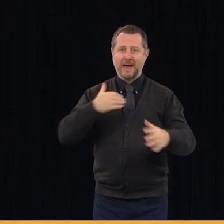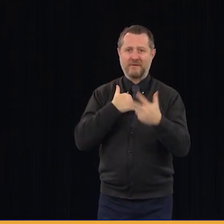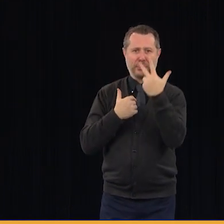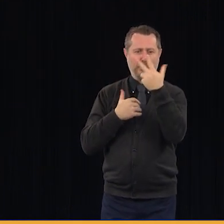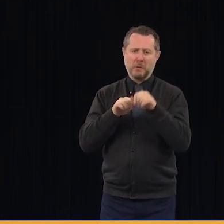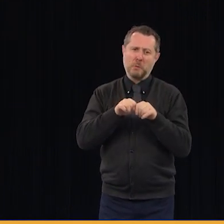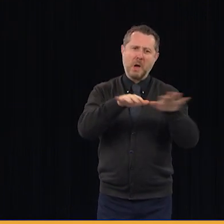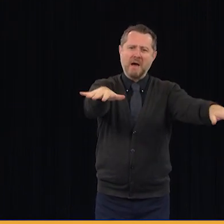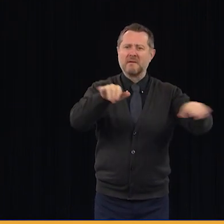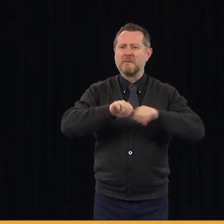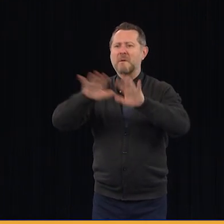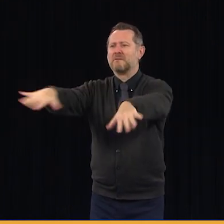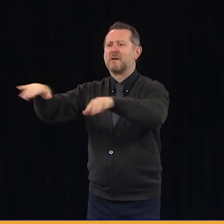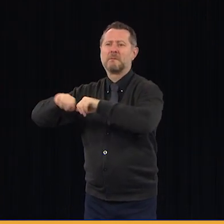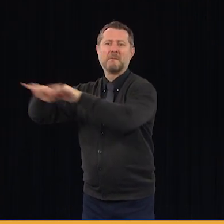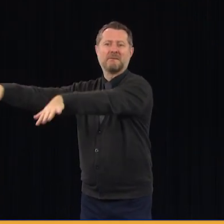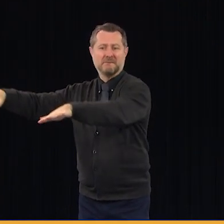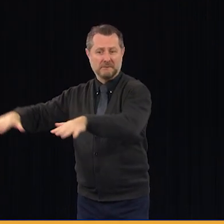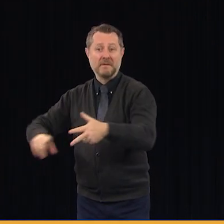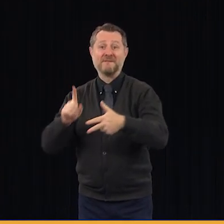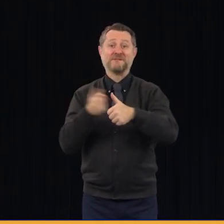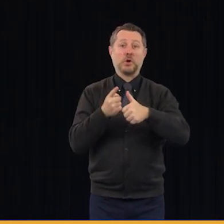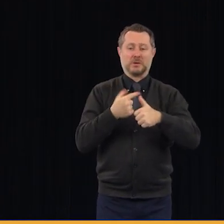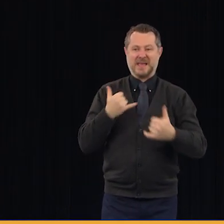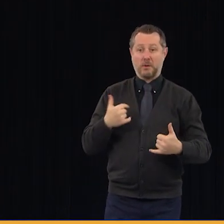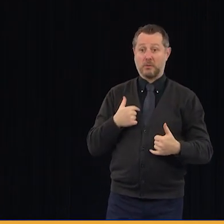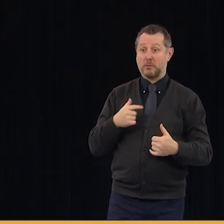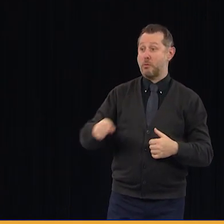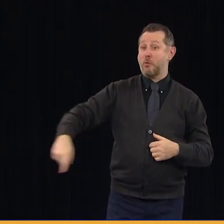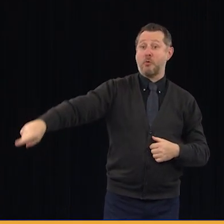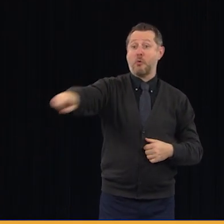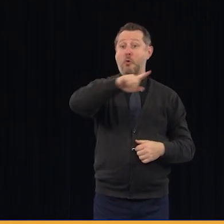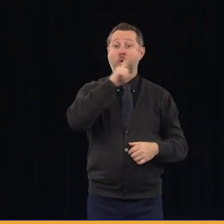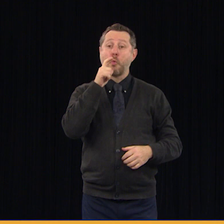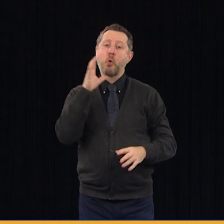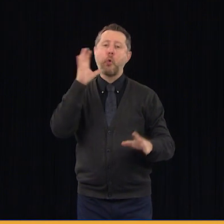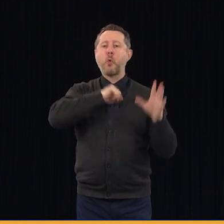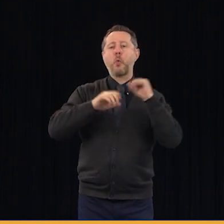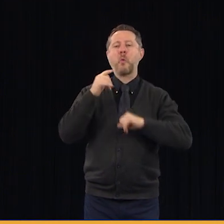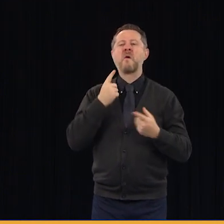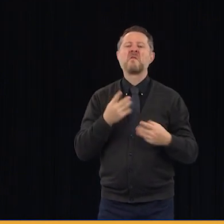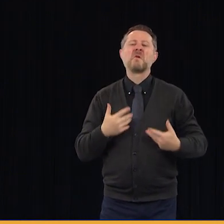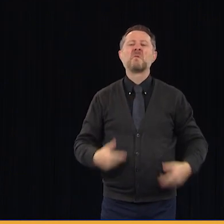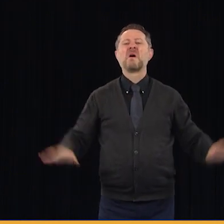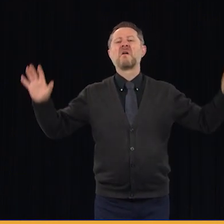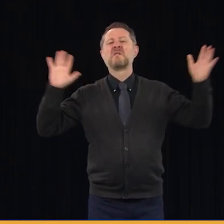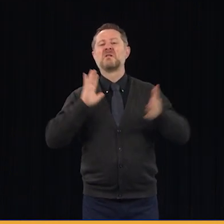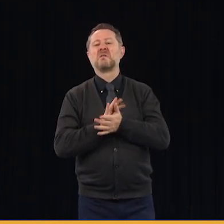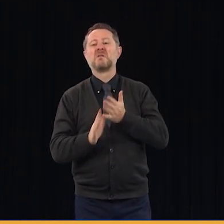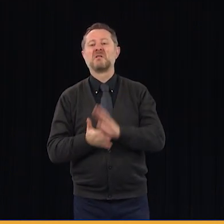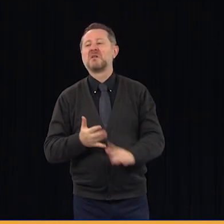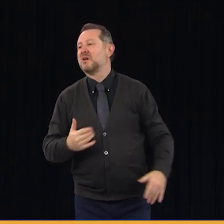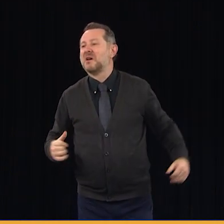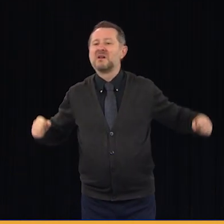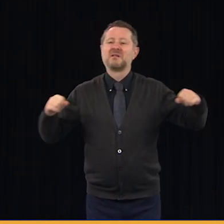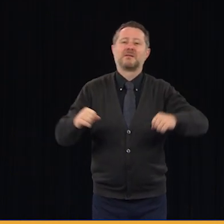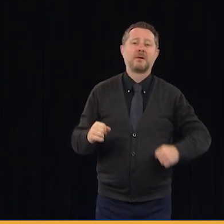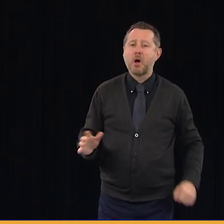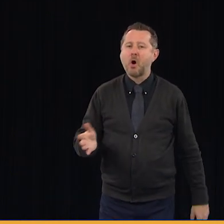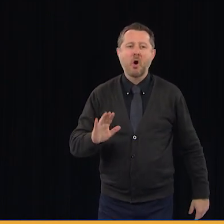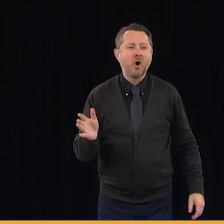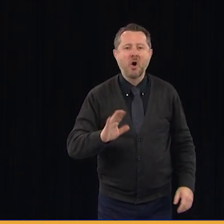wave. Everybody is assuming, well, once we get through this, we're done. I wouldn't be so quick to assume